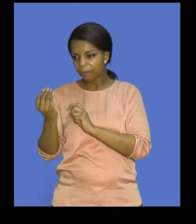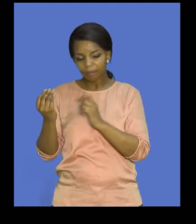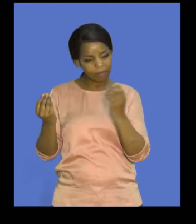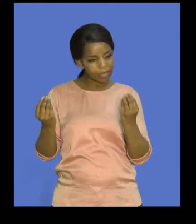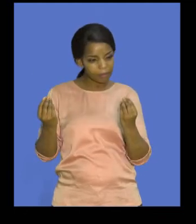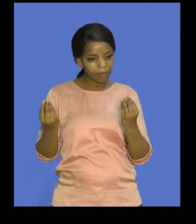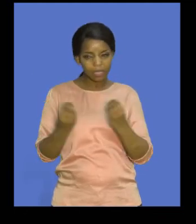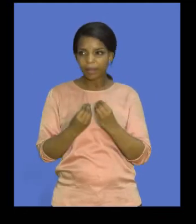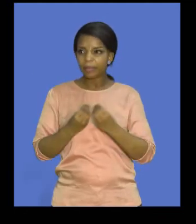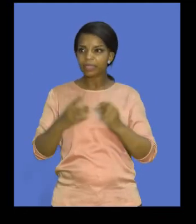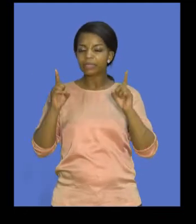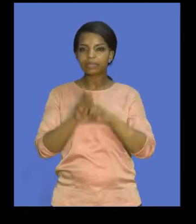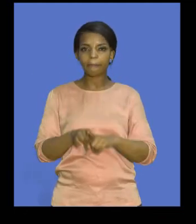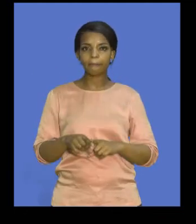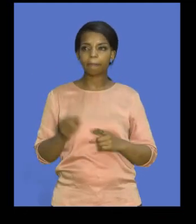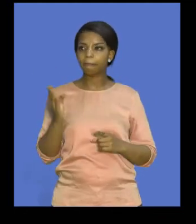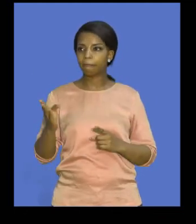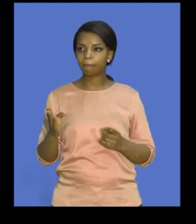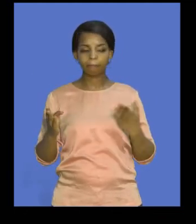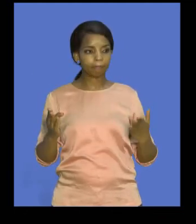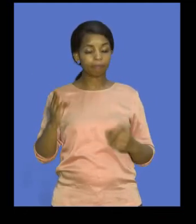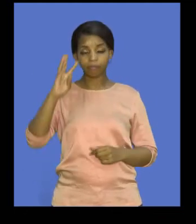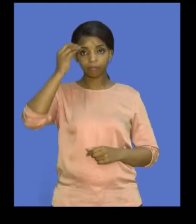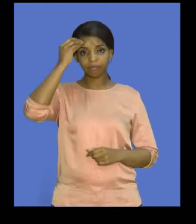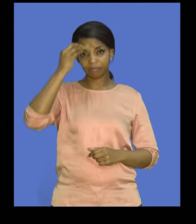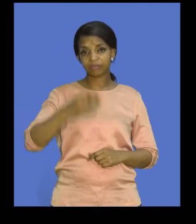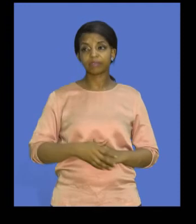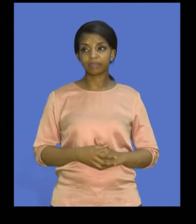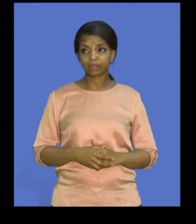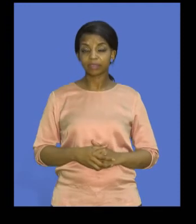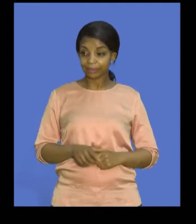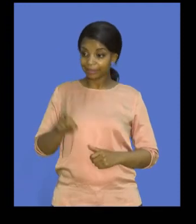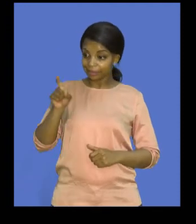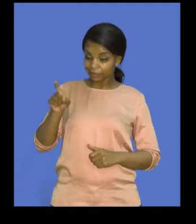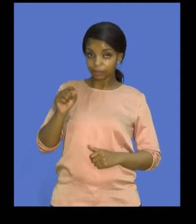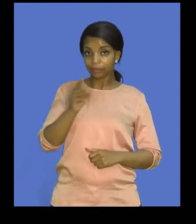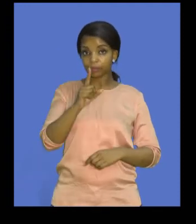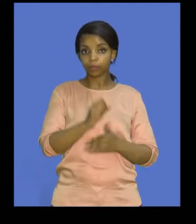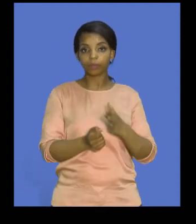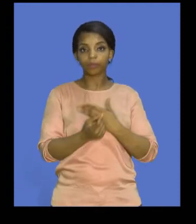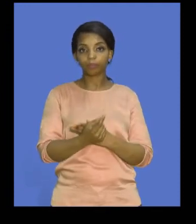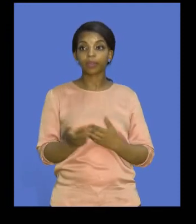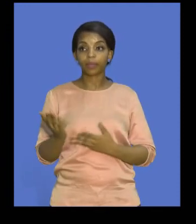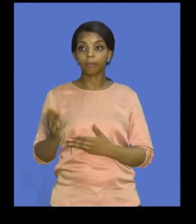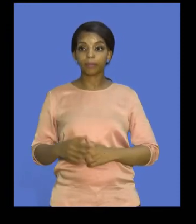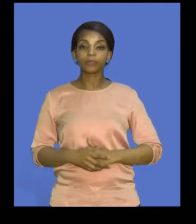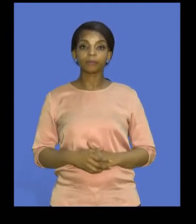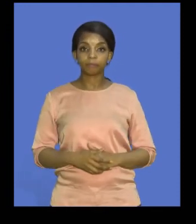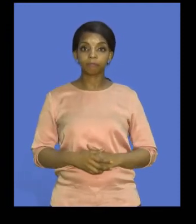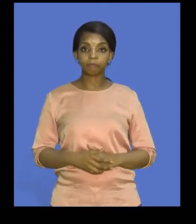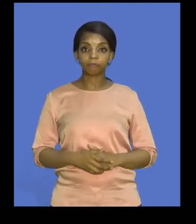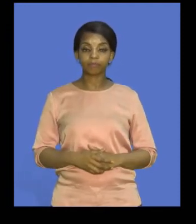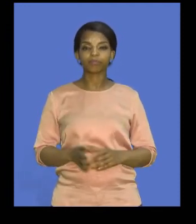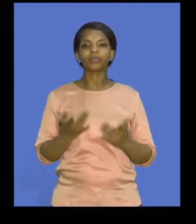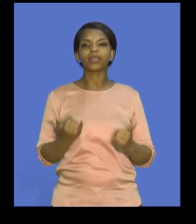the electrostatic force between them? So this is exactly what's happening in terms of the factors. So if we move a step